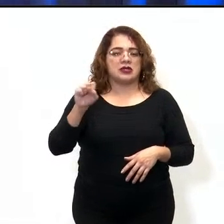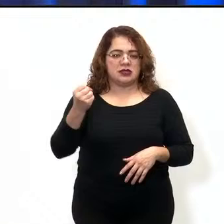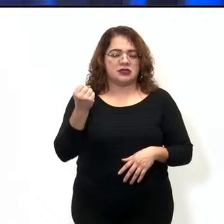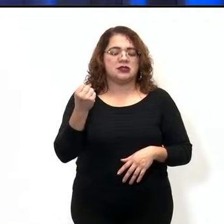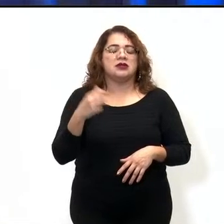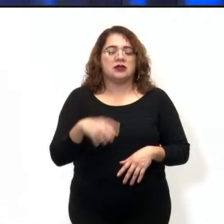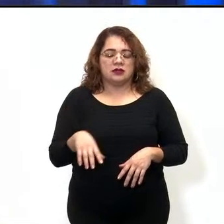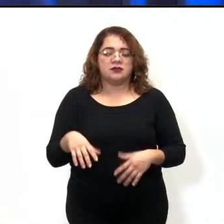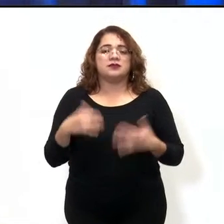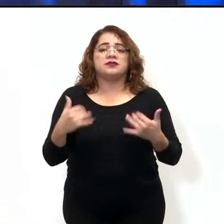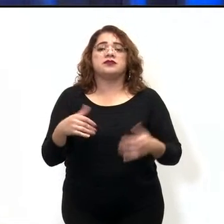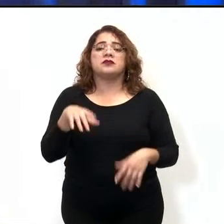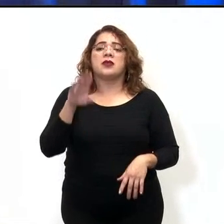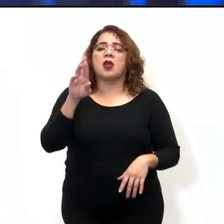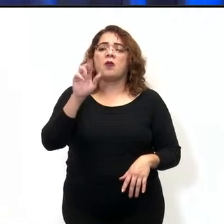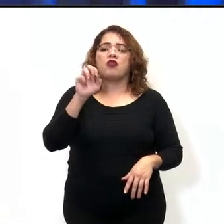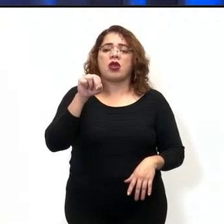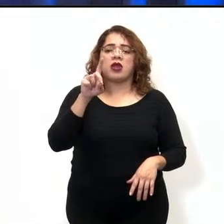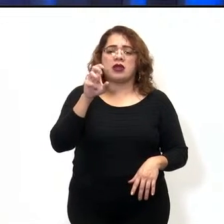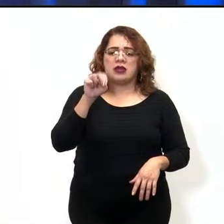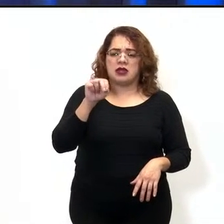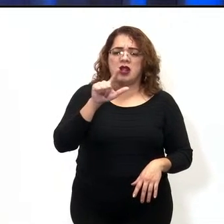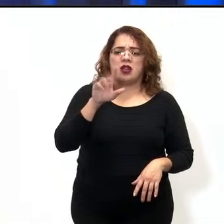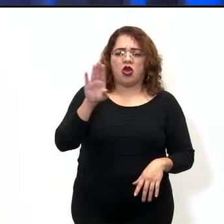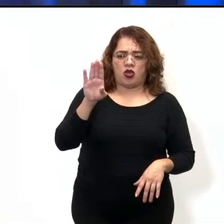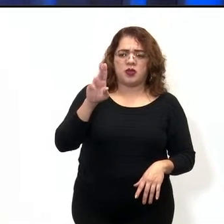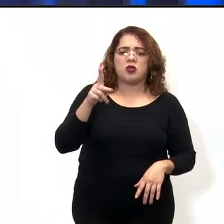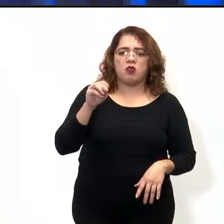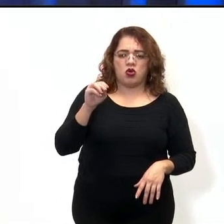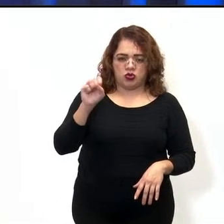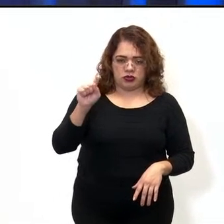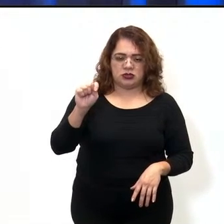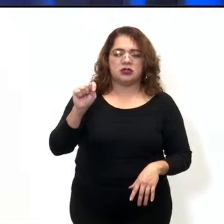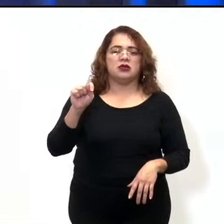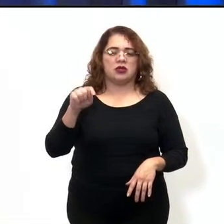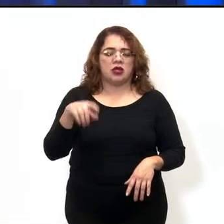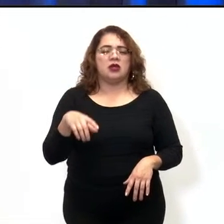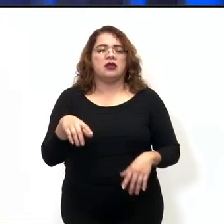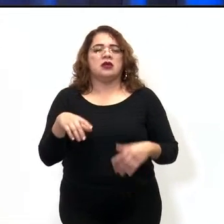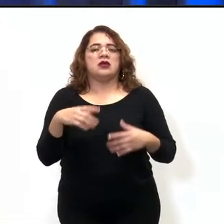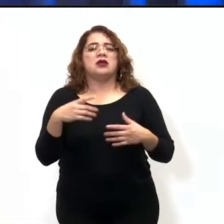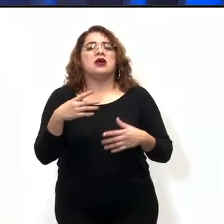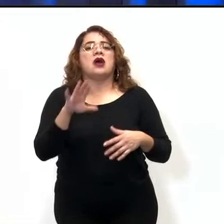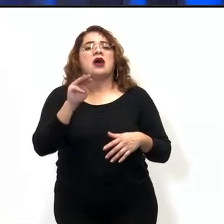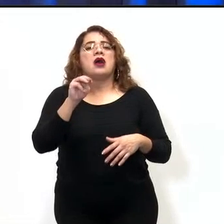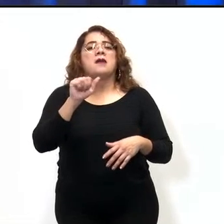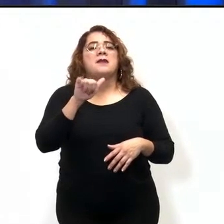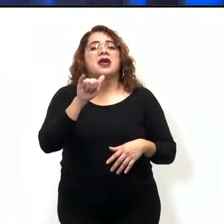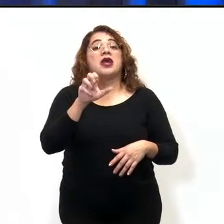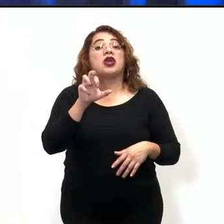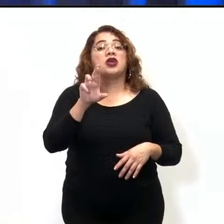Brandon. Hi, everyone. Thank you for taking our questions. I also have a question for the mayor.